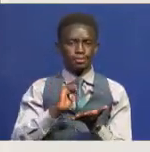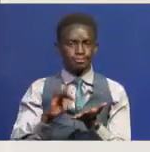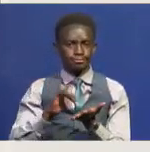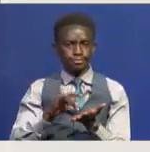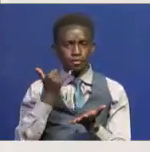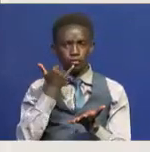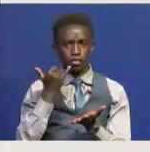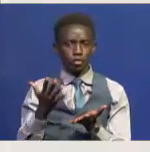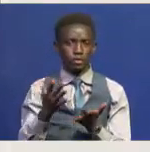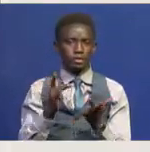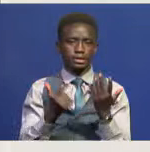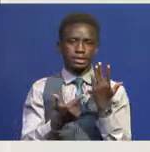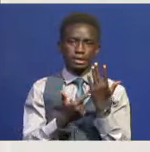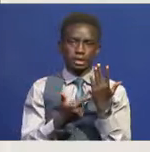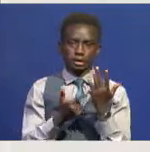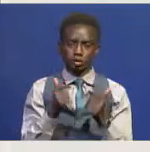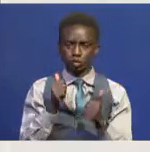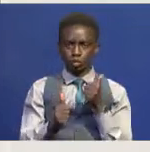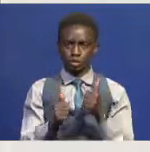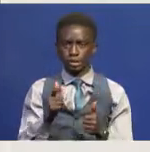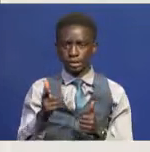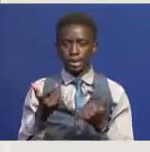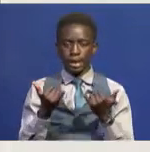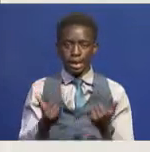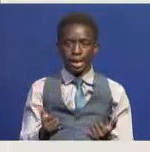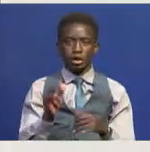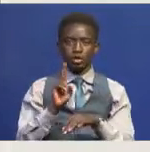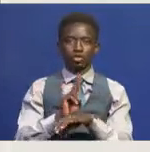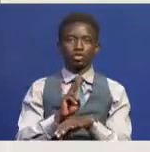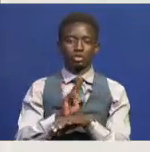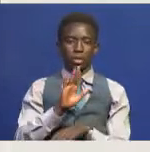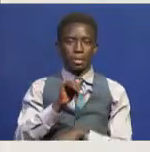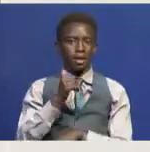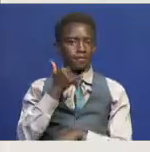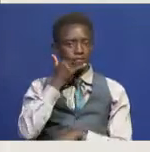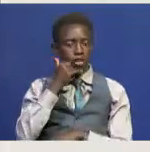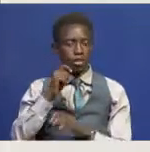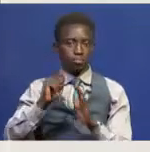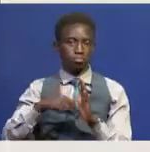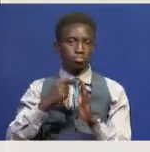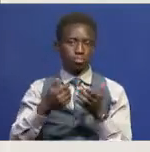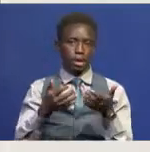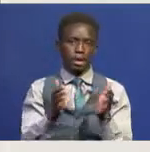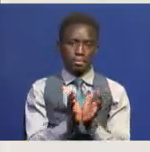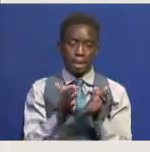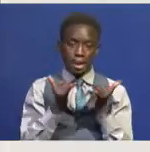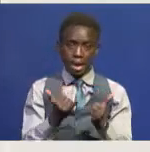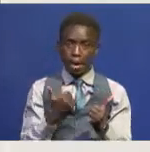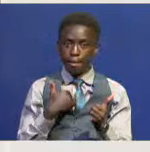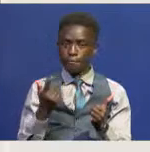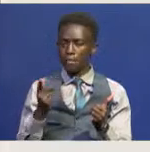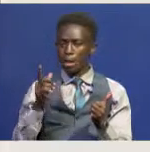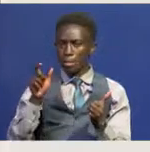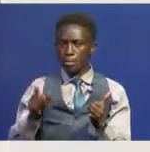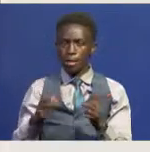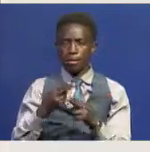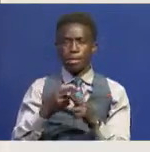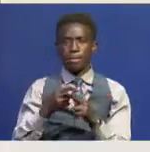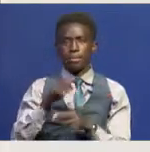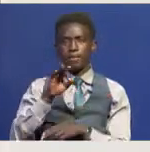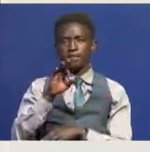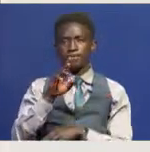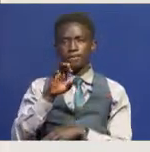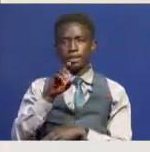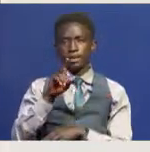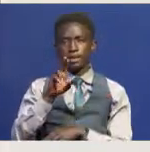new technology that is being adopted by phone manufacturing companies. And I'm joined by Frederick Achieng, who is the